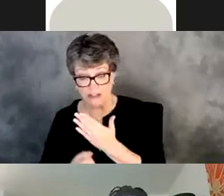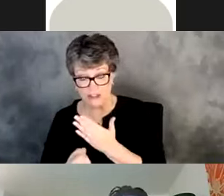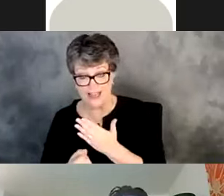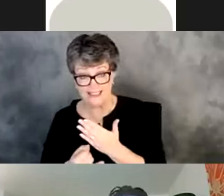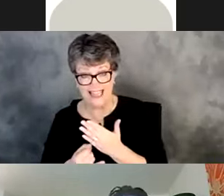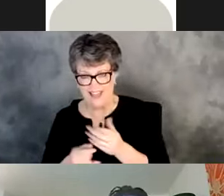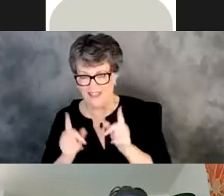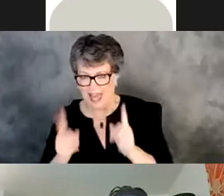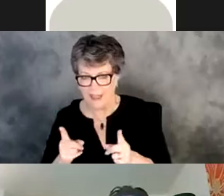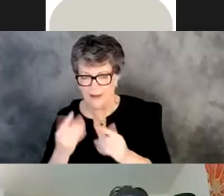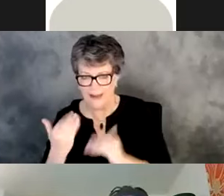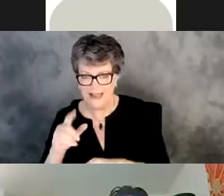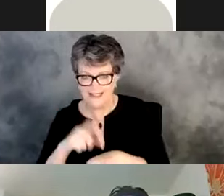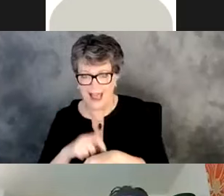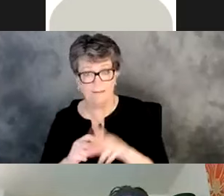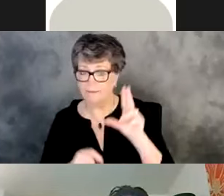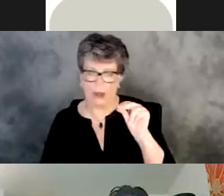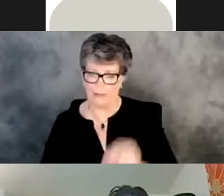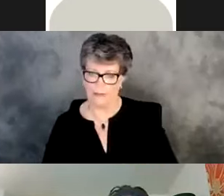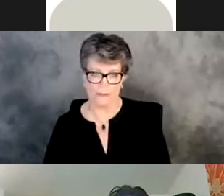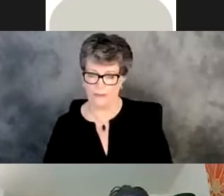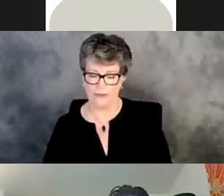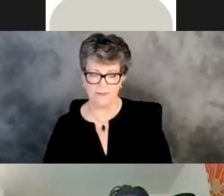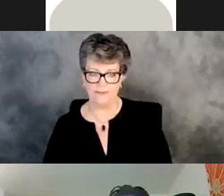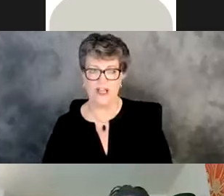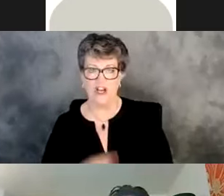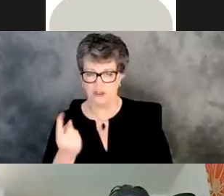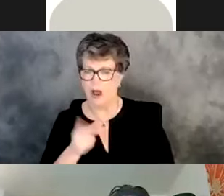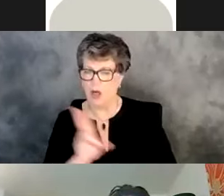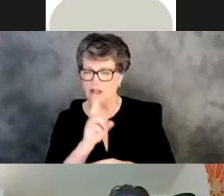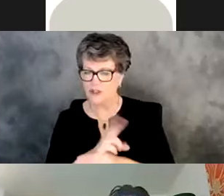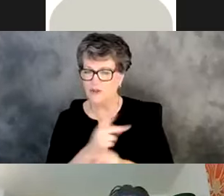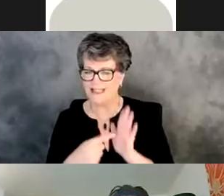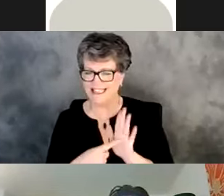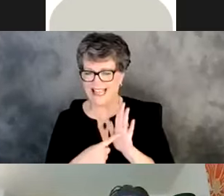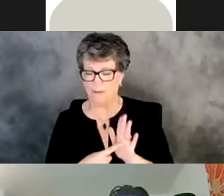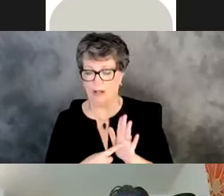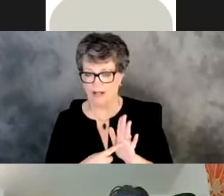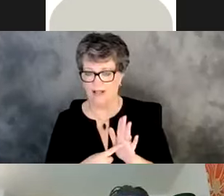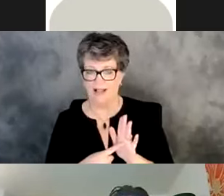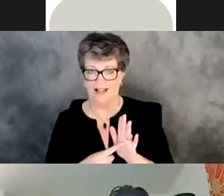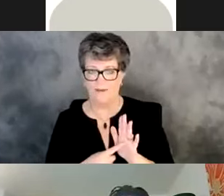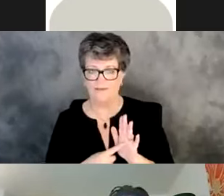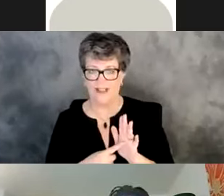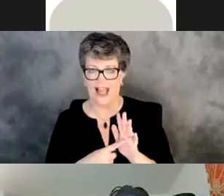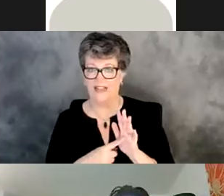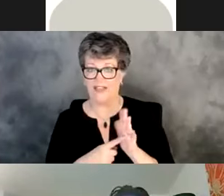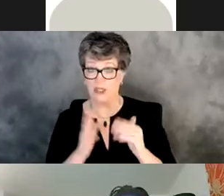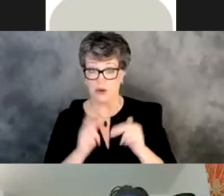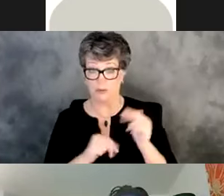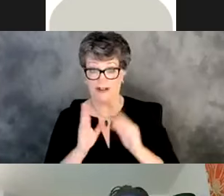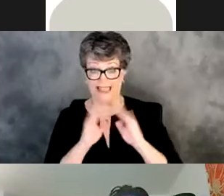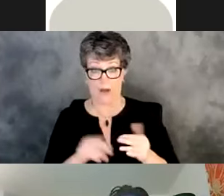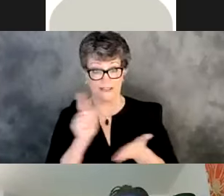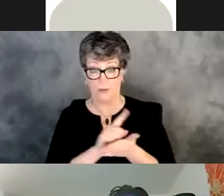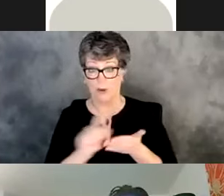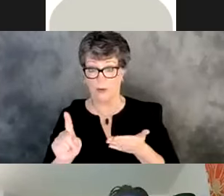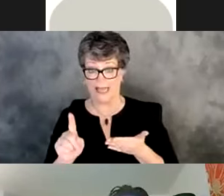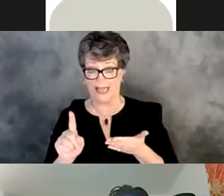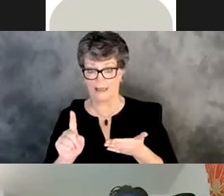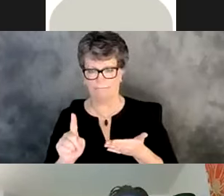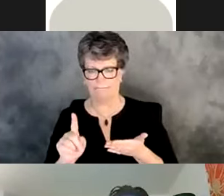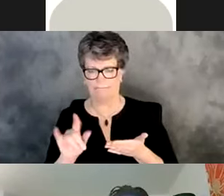of time given? The answer is no. And so I always use the example of the extreme house shows that build a house in a week. It's like, if